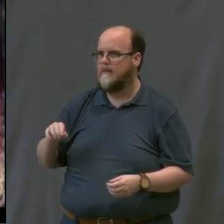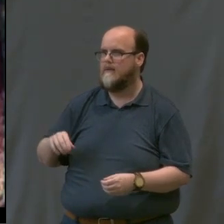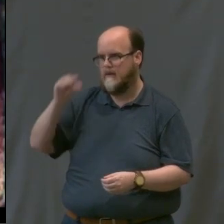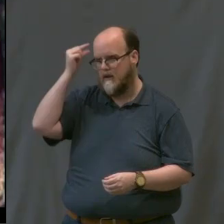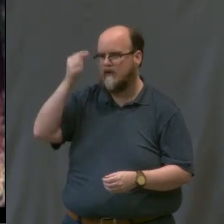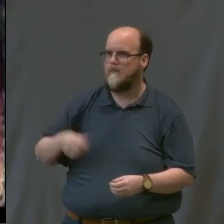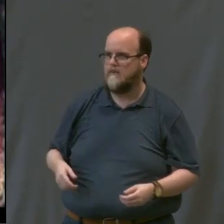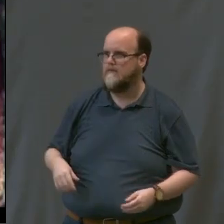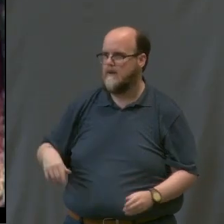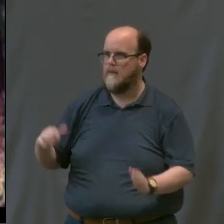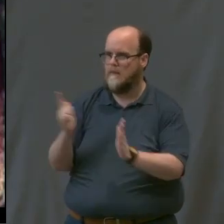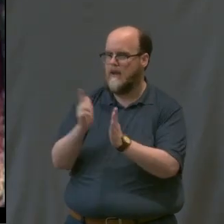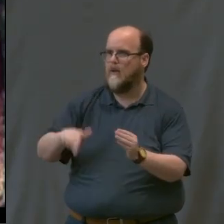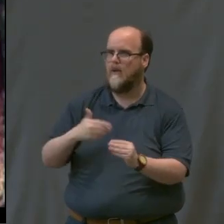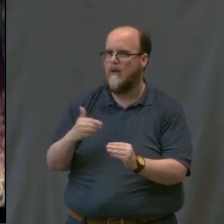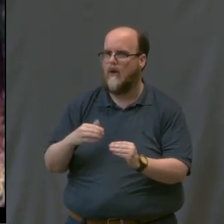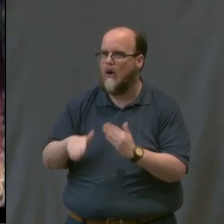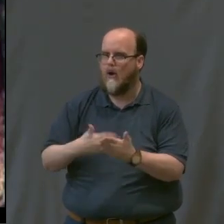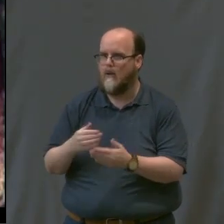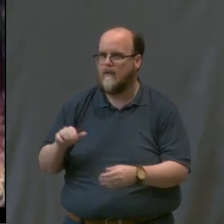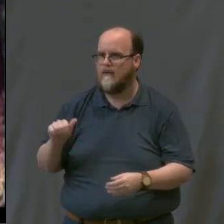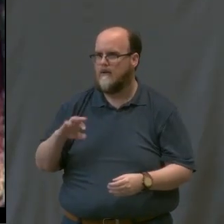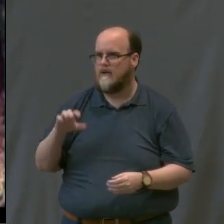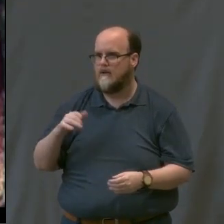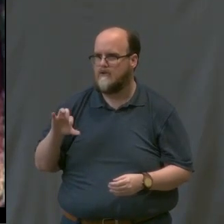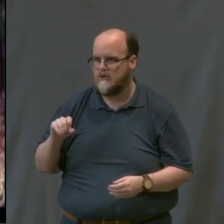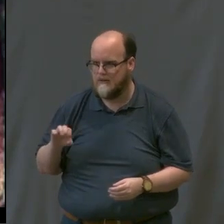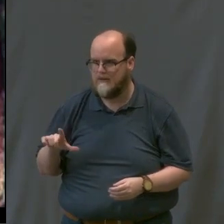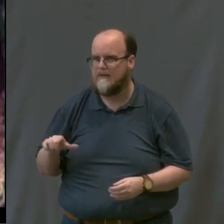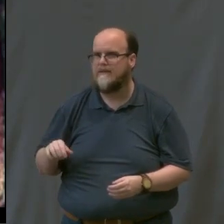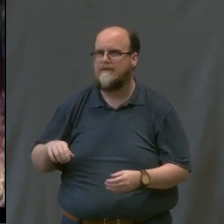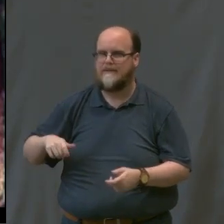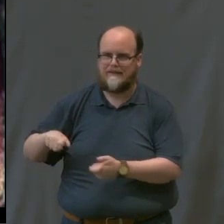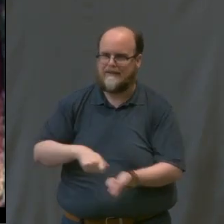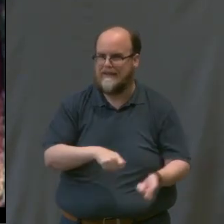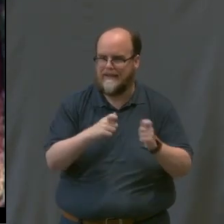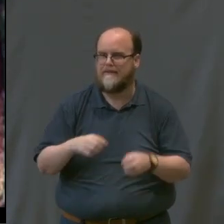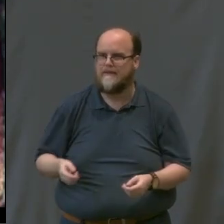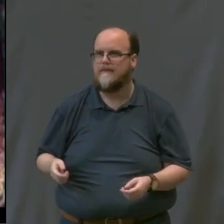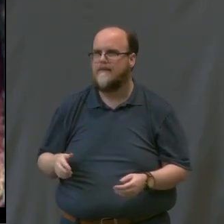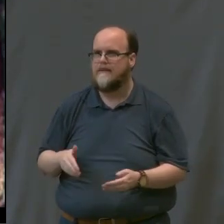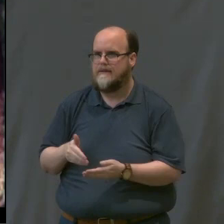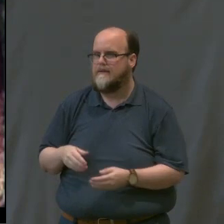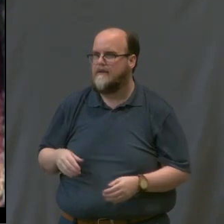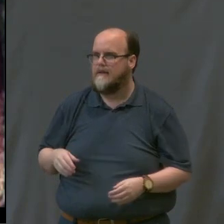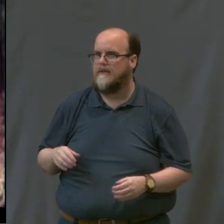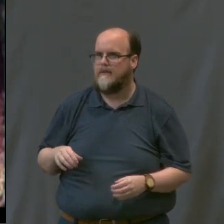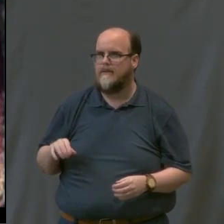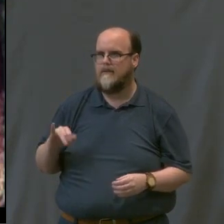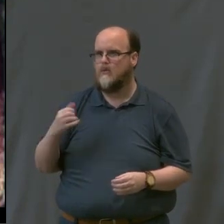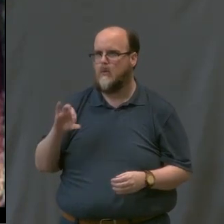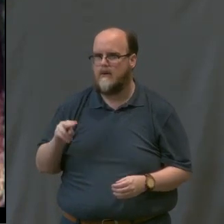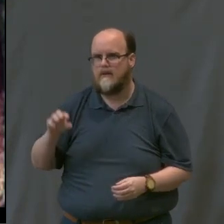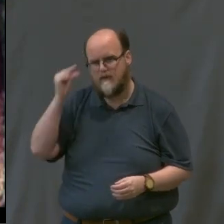as a result of this incident. The Jordanian government remains suspicious even until